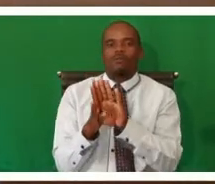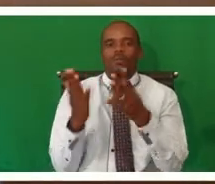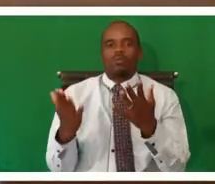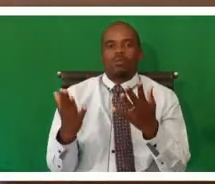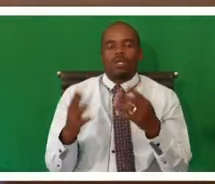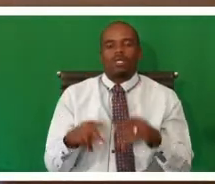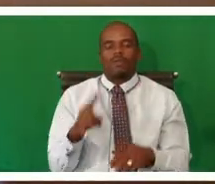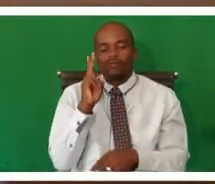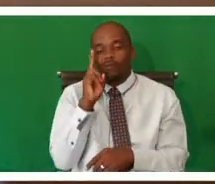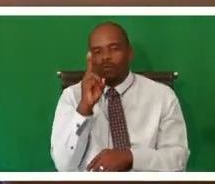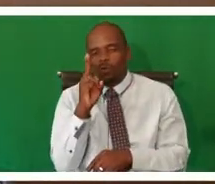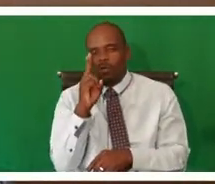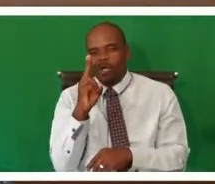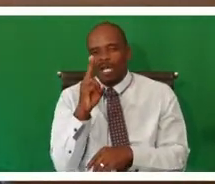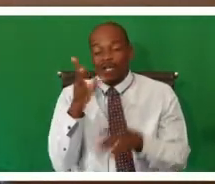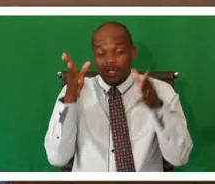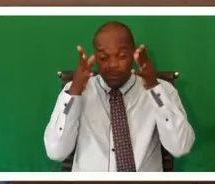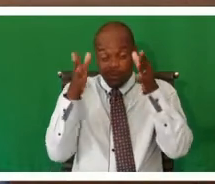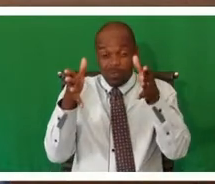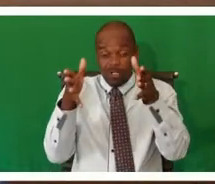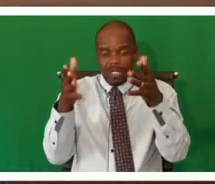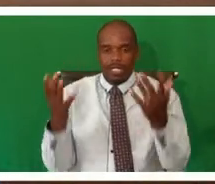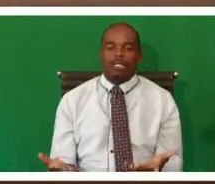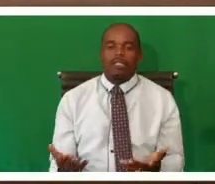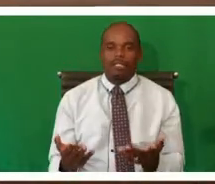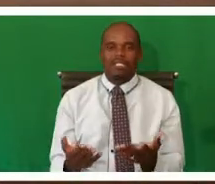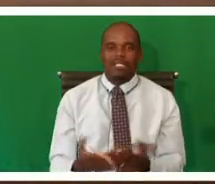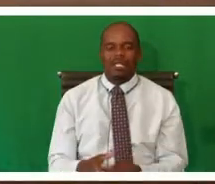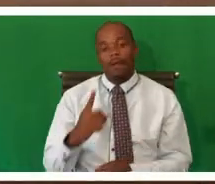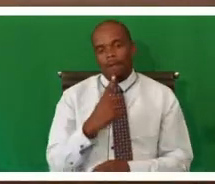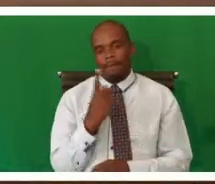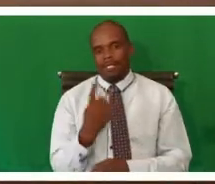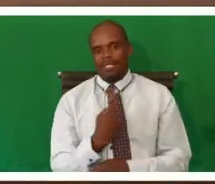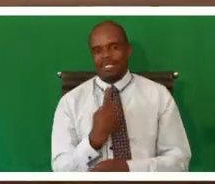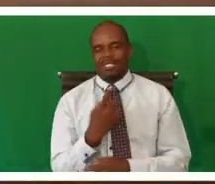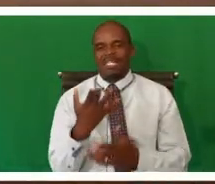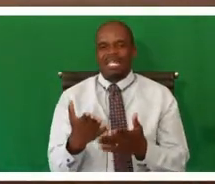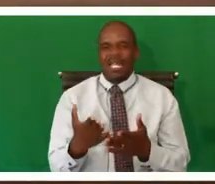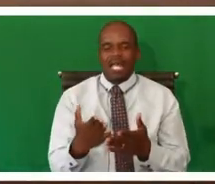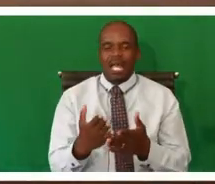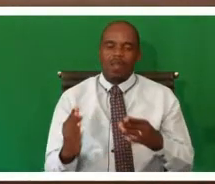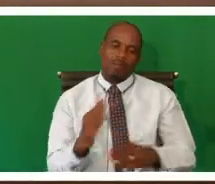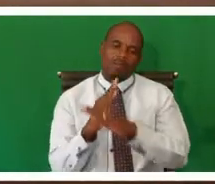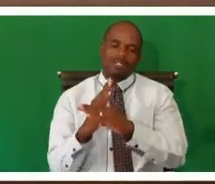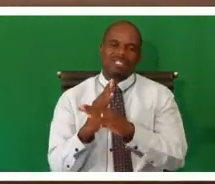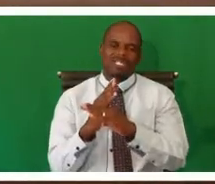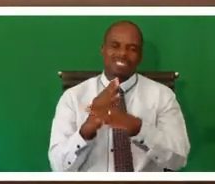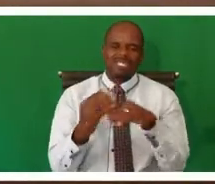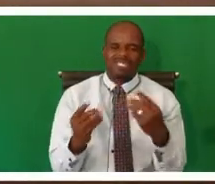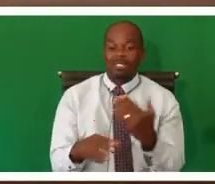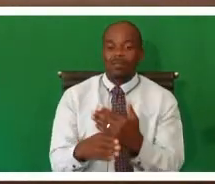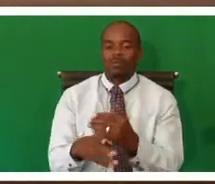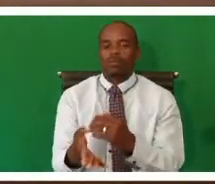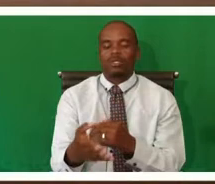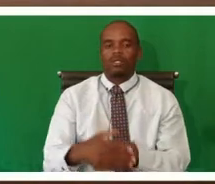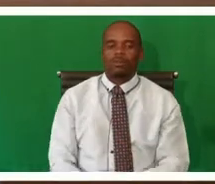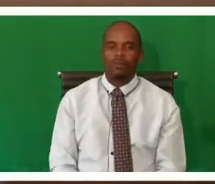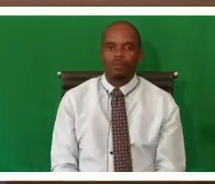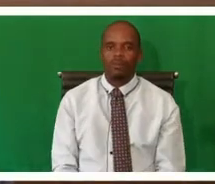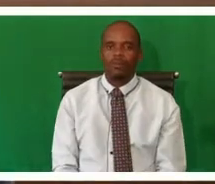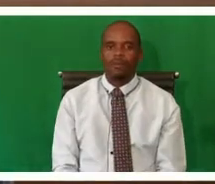the procurement of personal protective equipment. Of the more